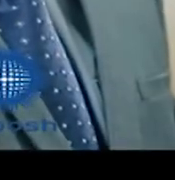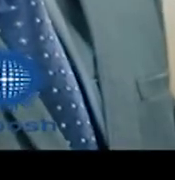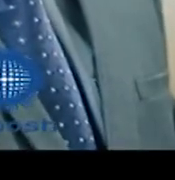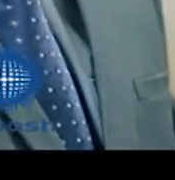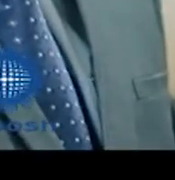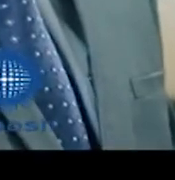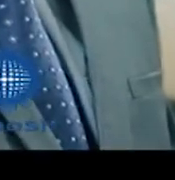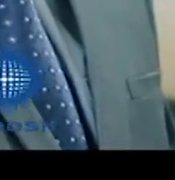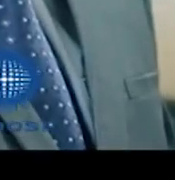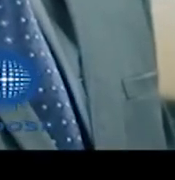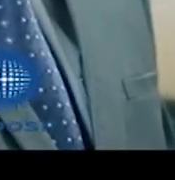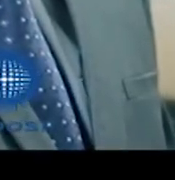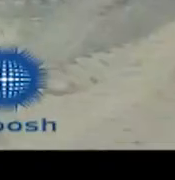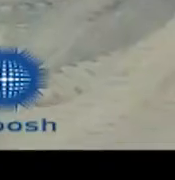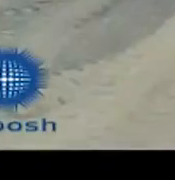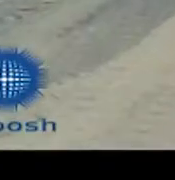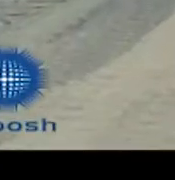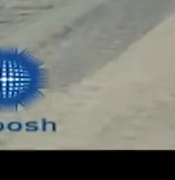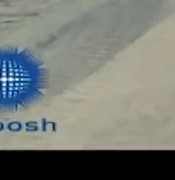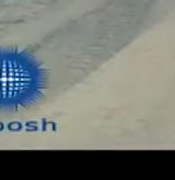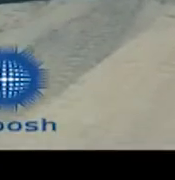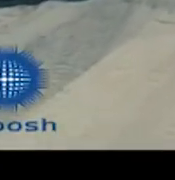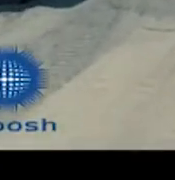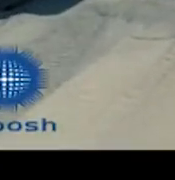I received a distinction.